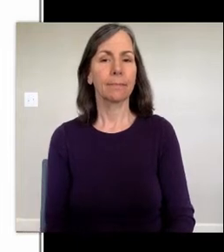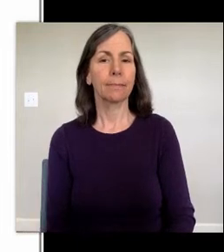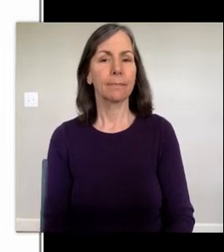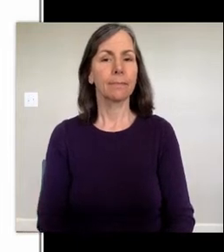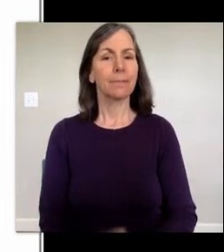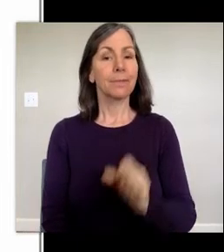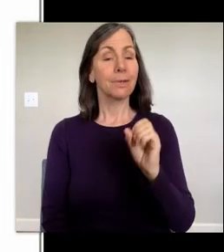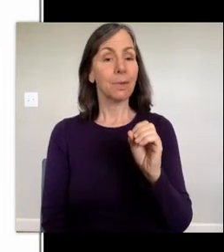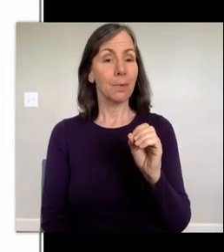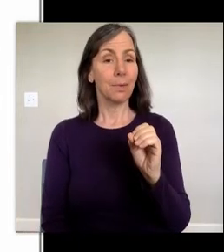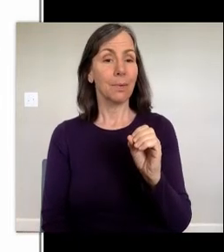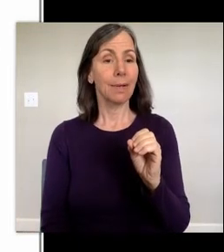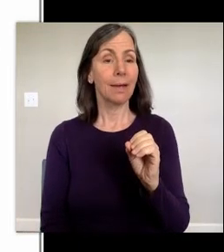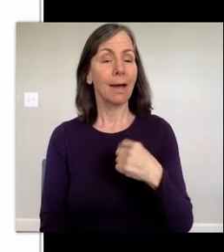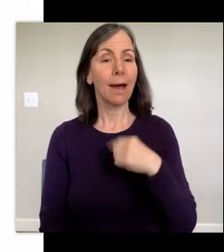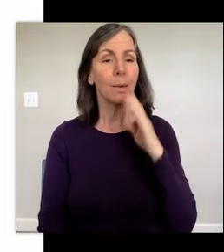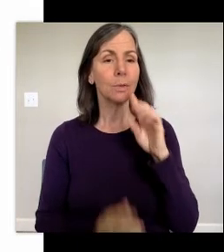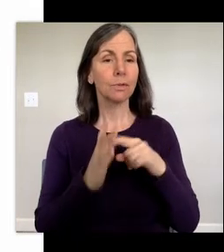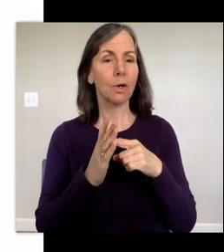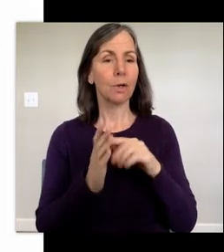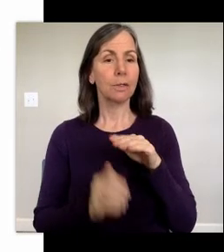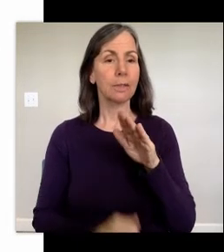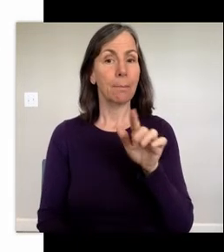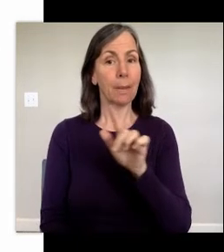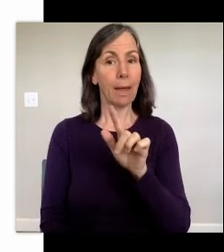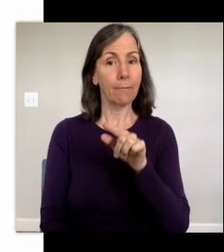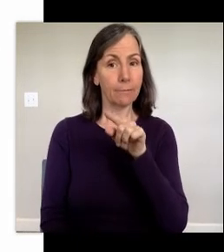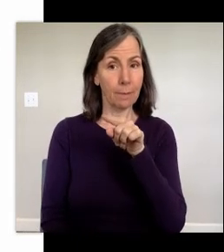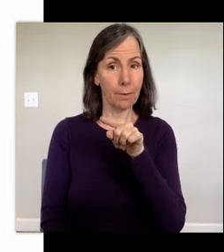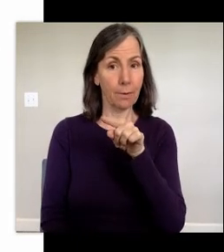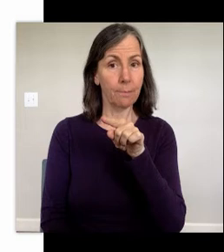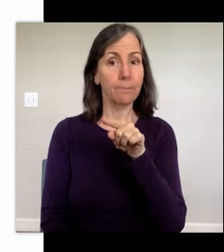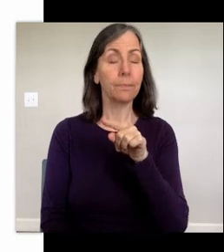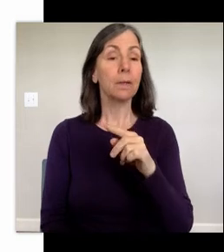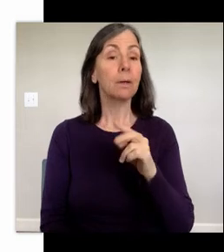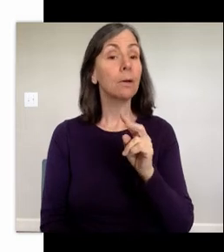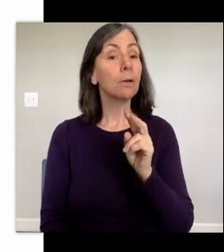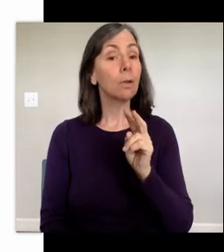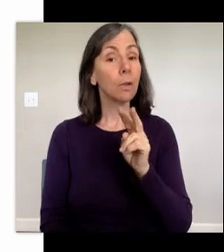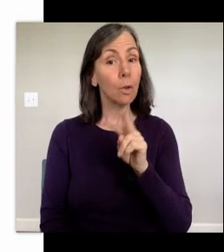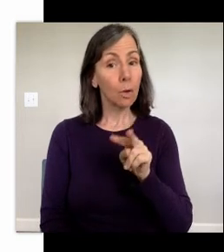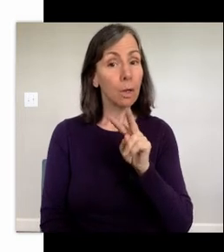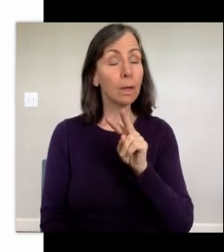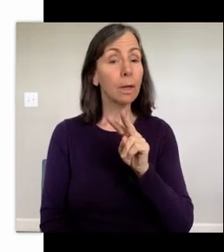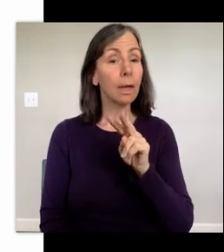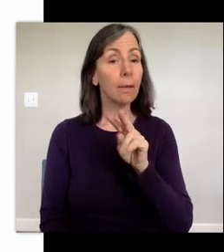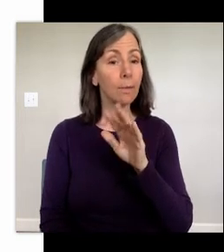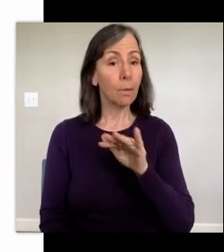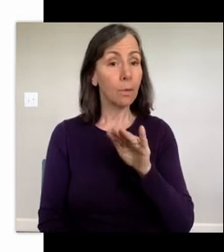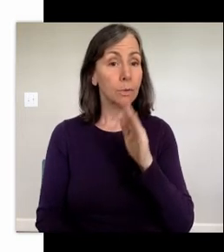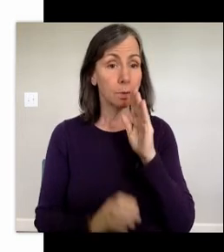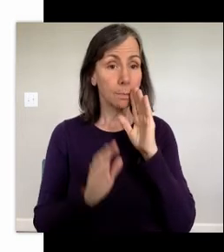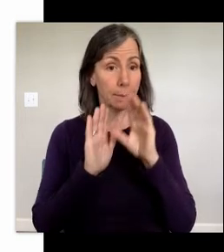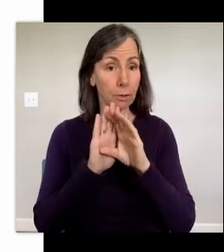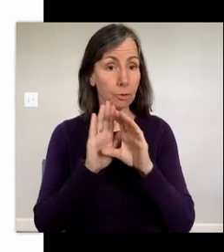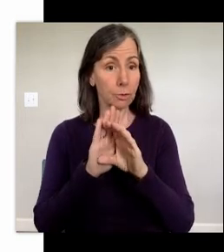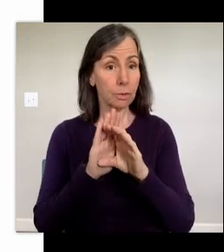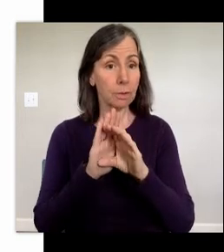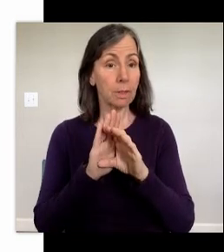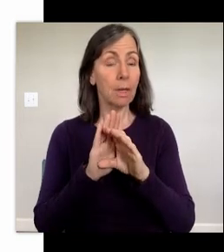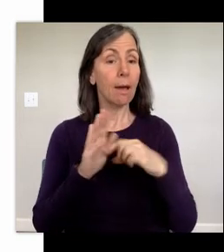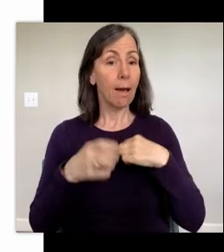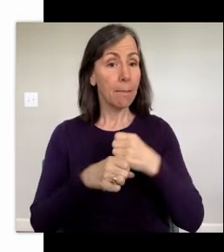So I'm going to start in the top left corner. It says, look at the following picture. I made this outside